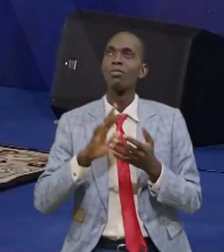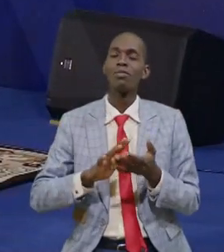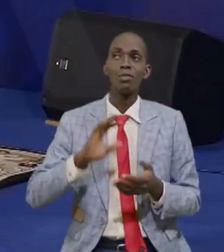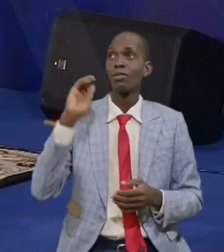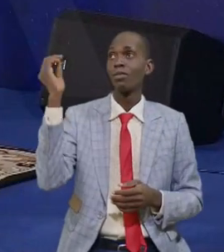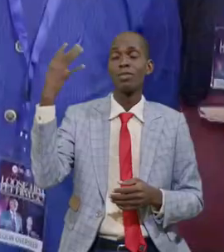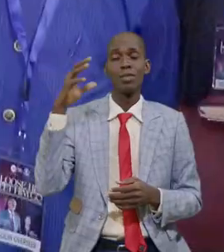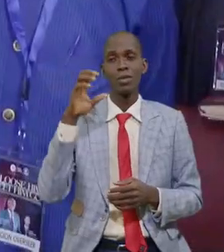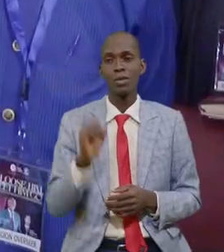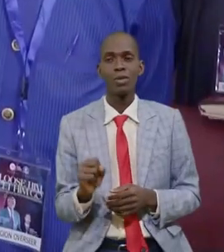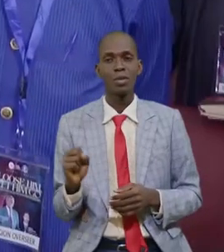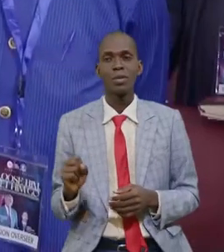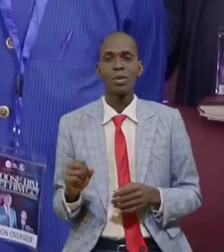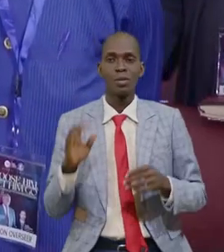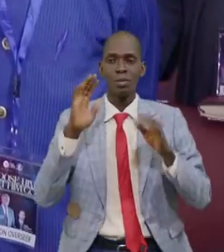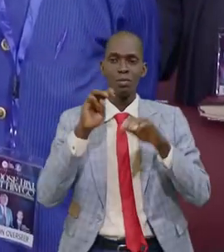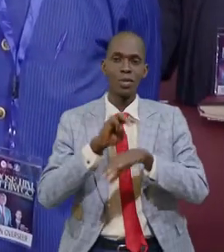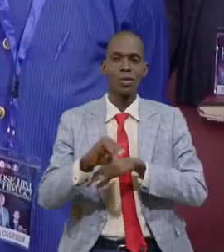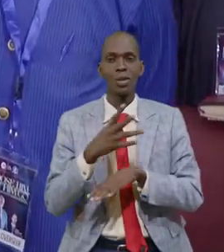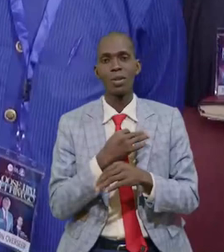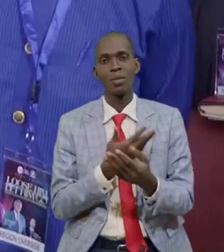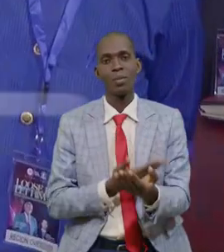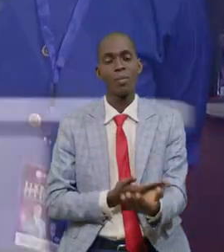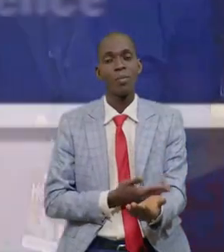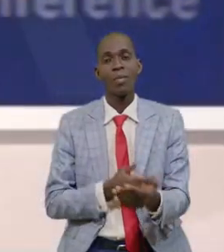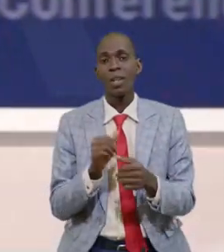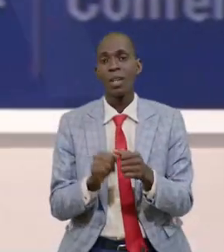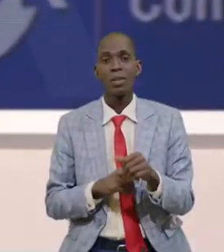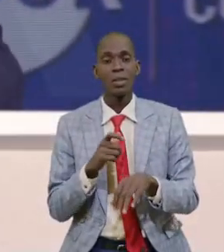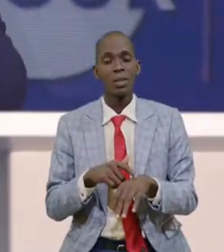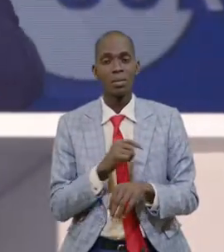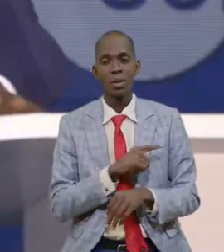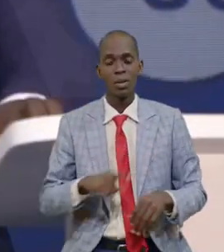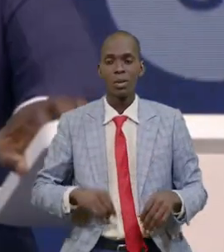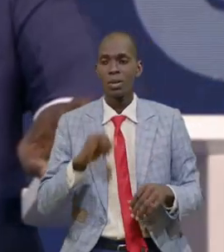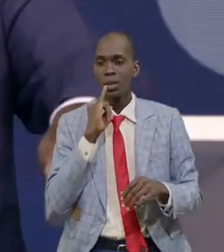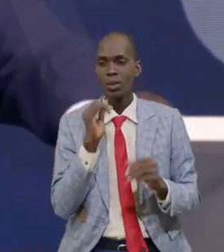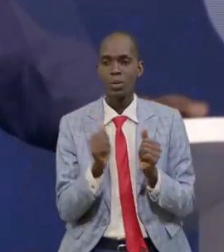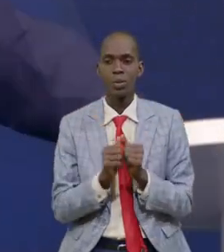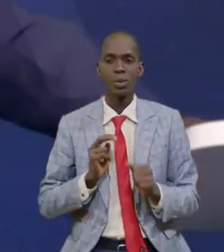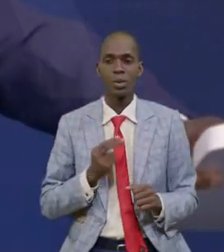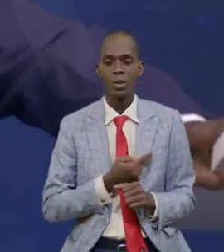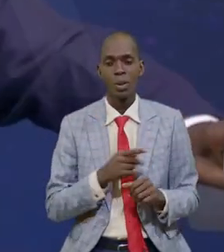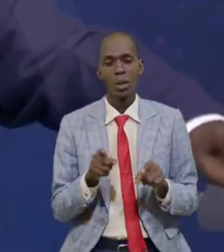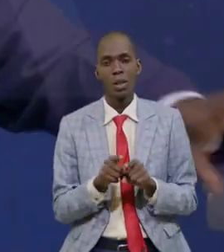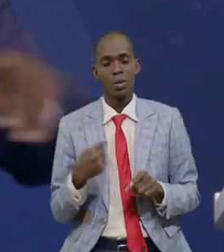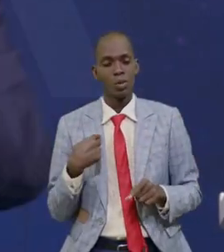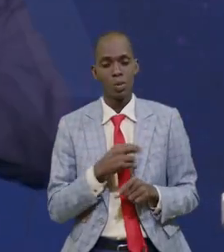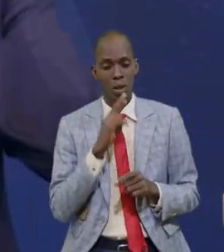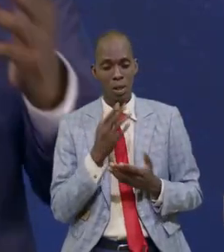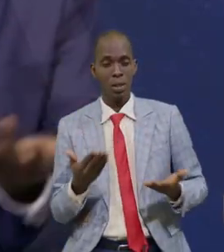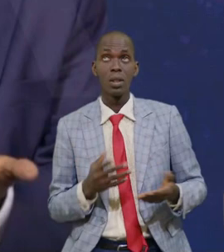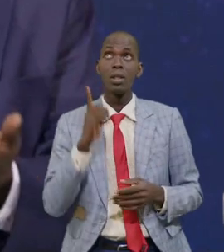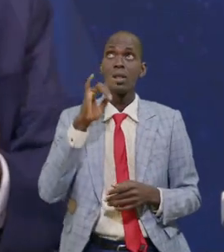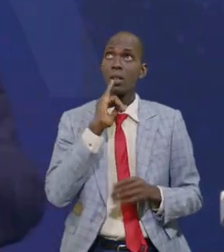gracious ministry. You know, every moment the Lord is with us. As we're here, he is with us. And